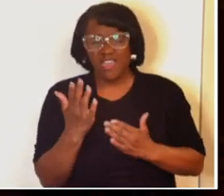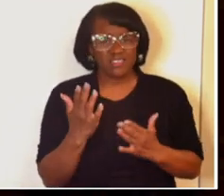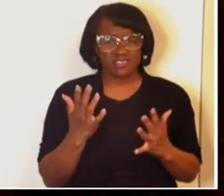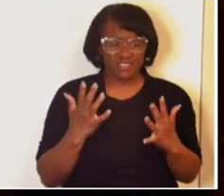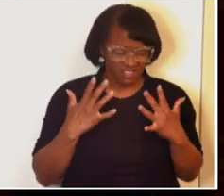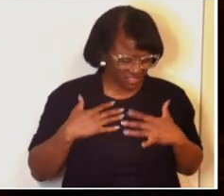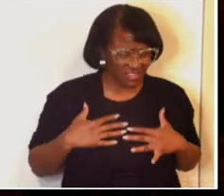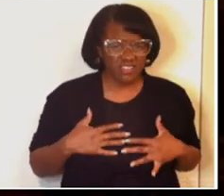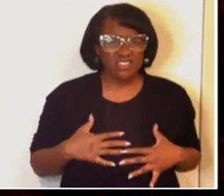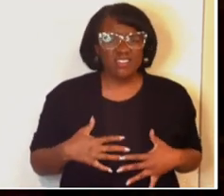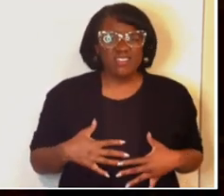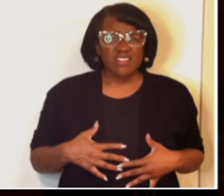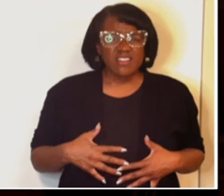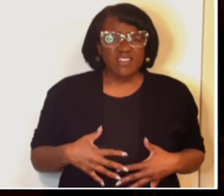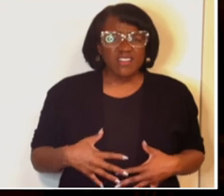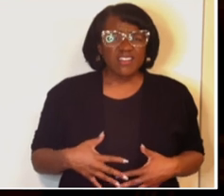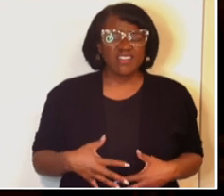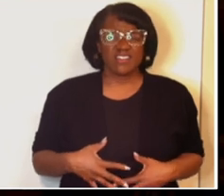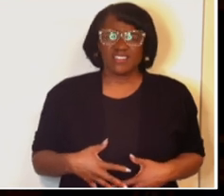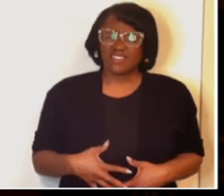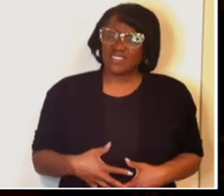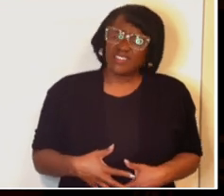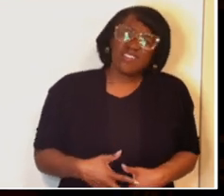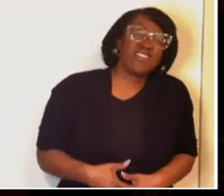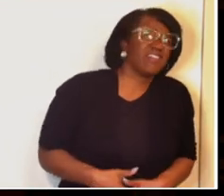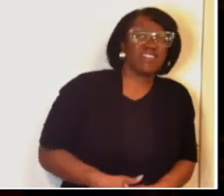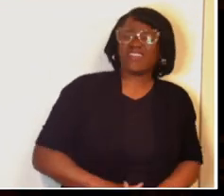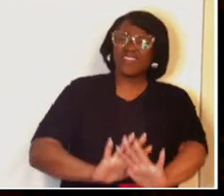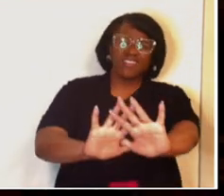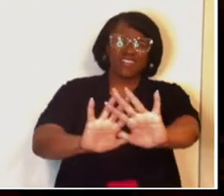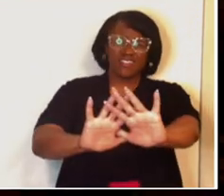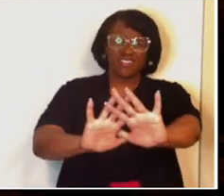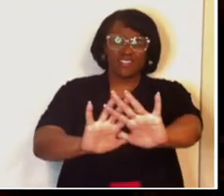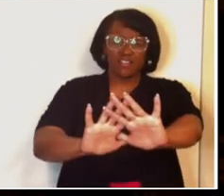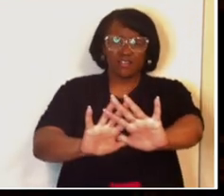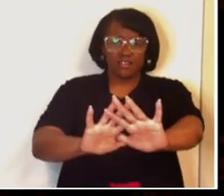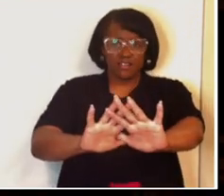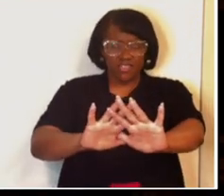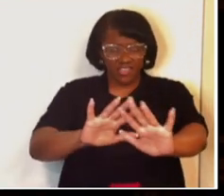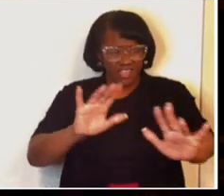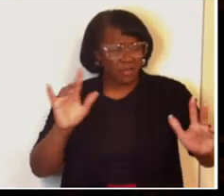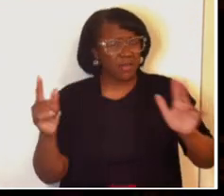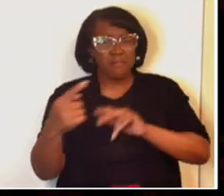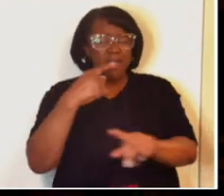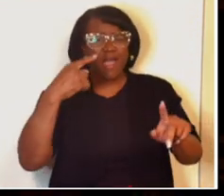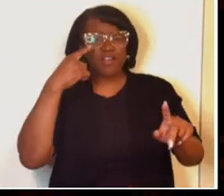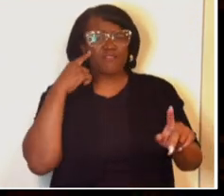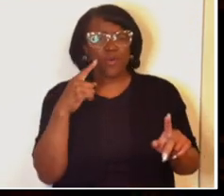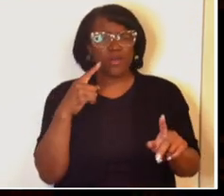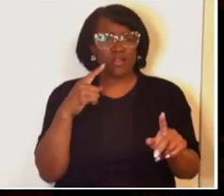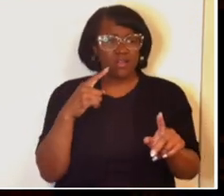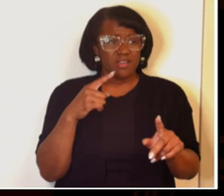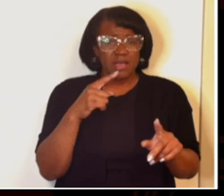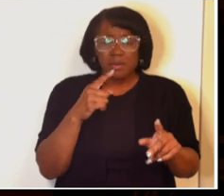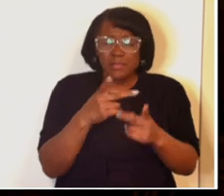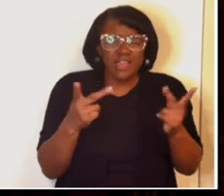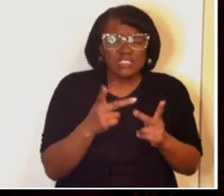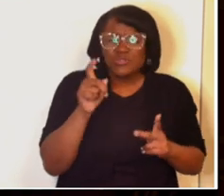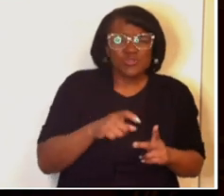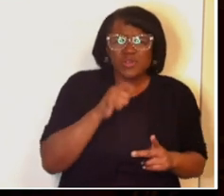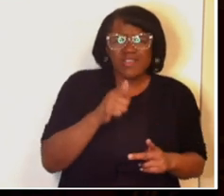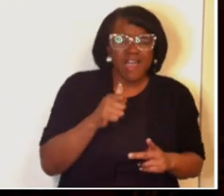sections that are private, circling around forbidden places, brown bodies